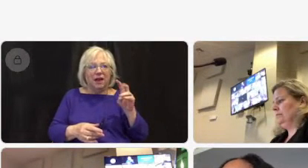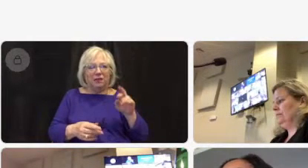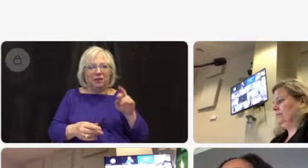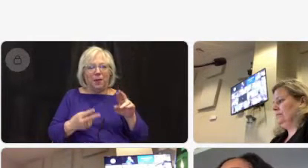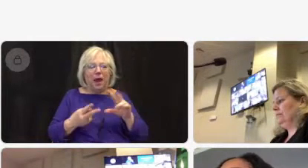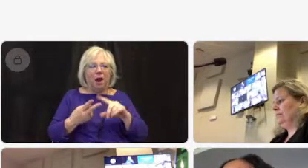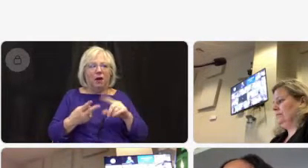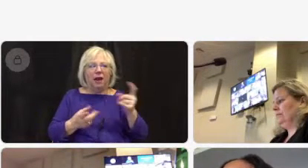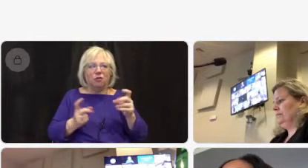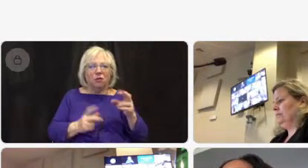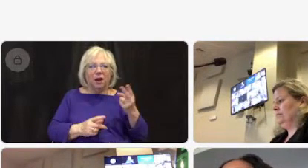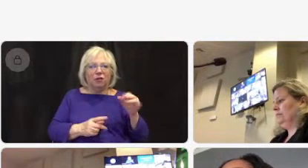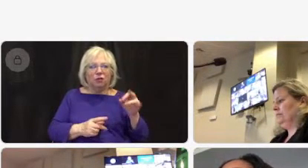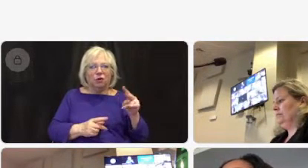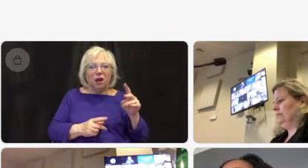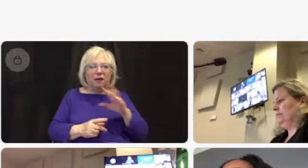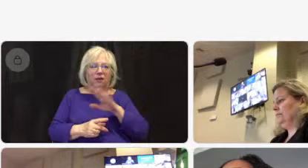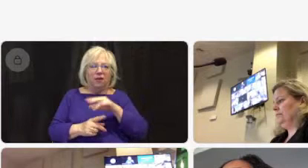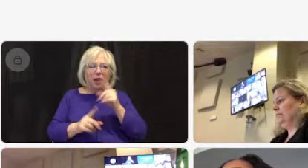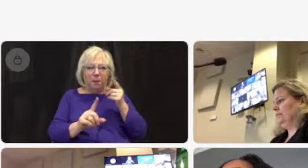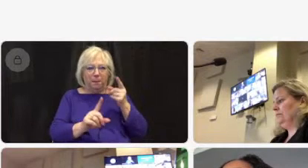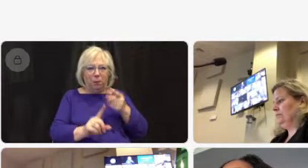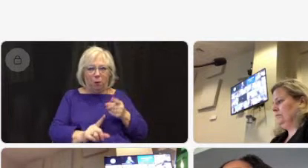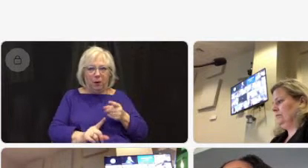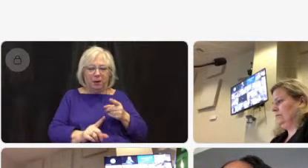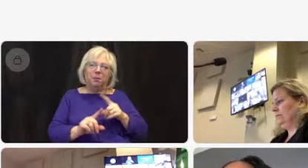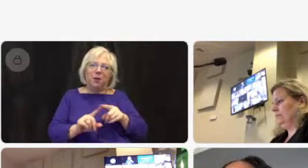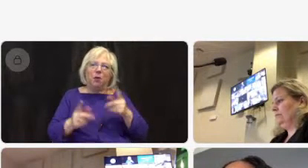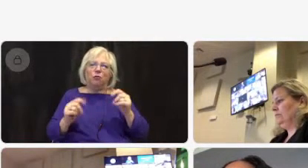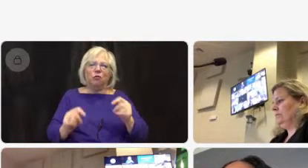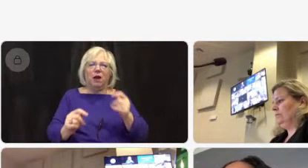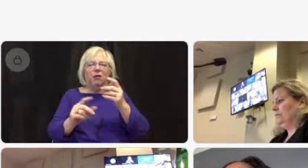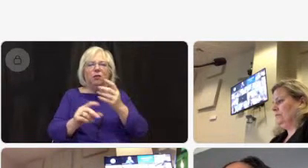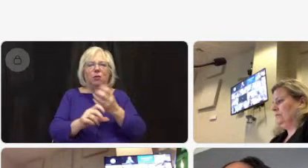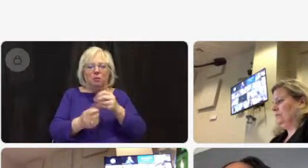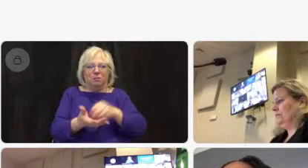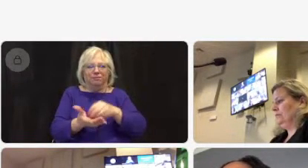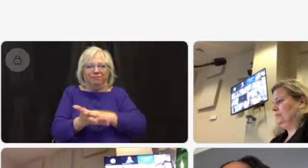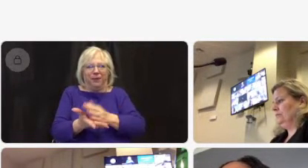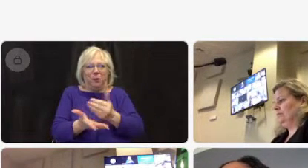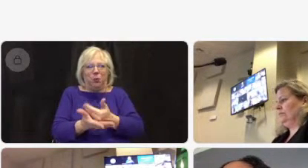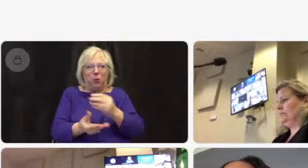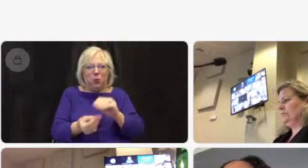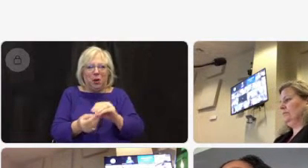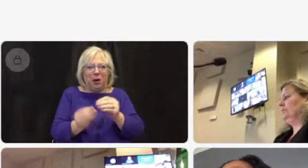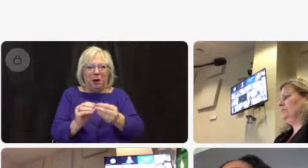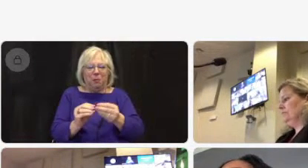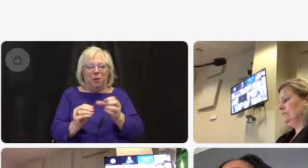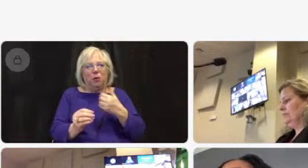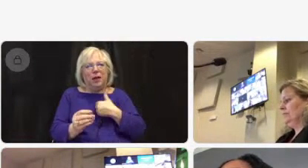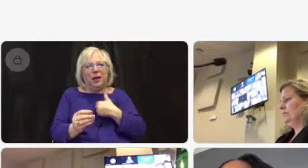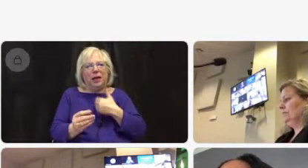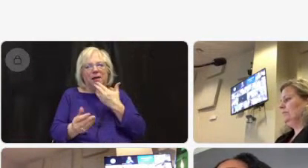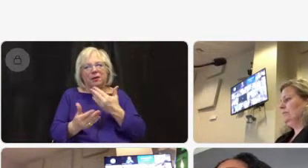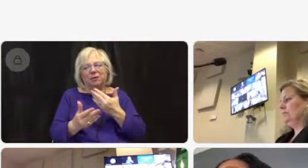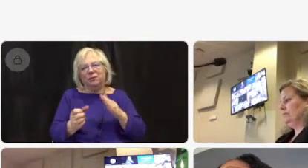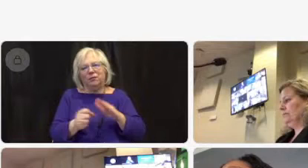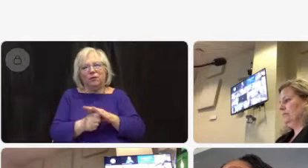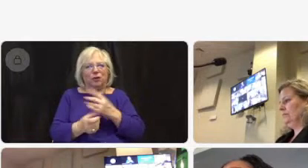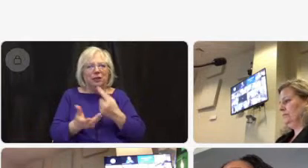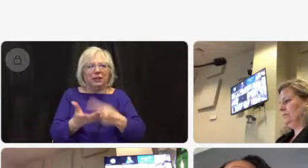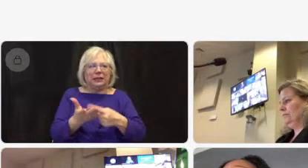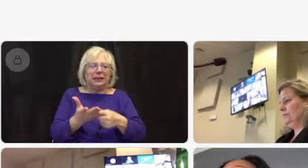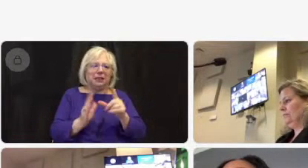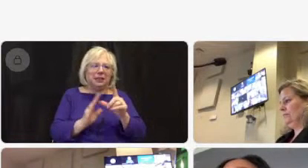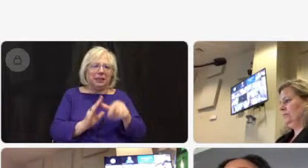Hines' point, but we're just trying to get a new number on the paper so we can have a fulsome discussion